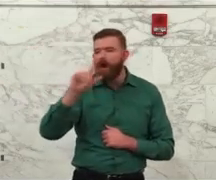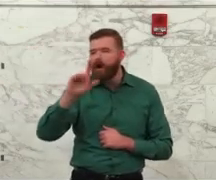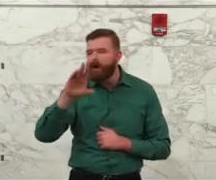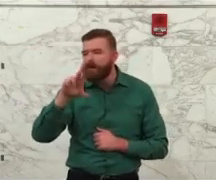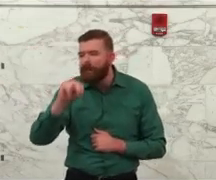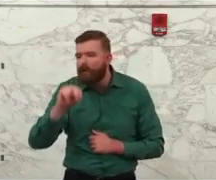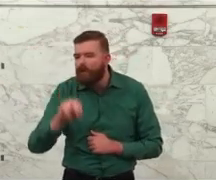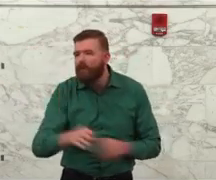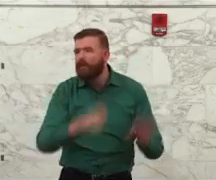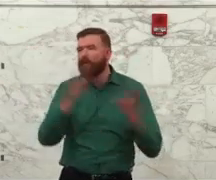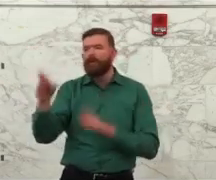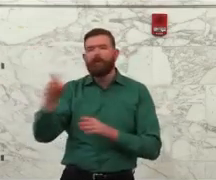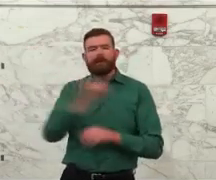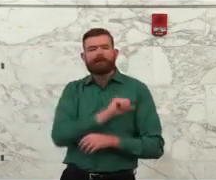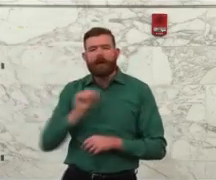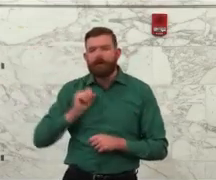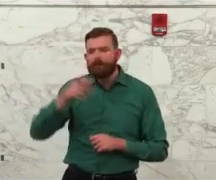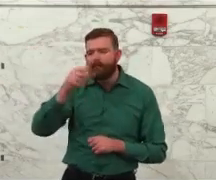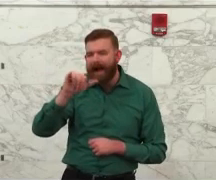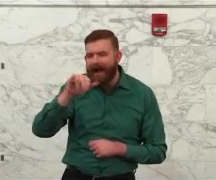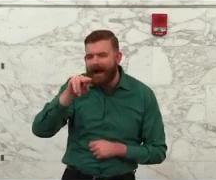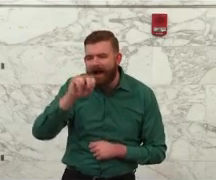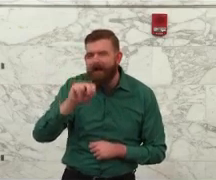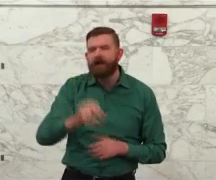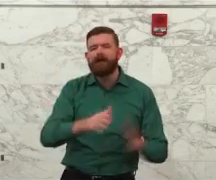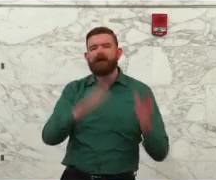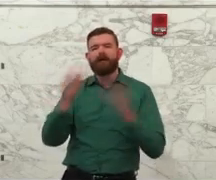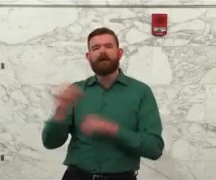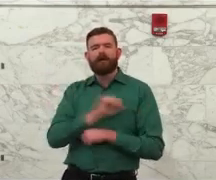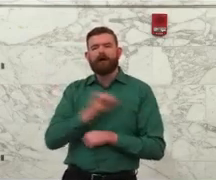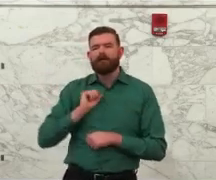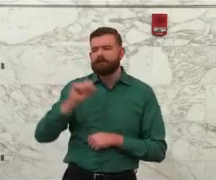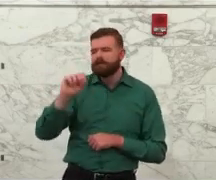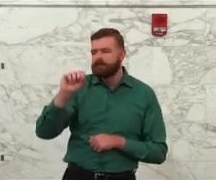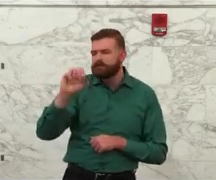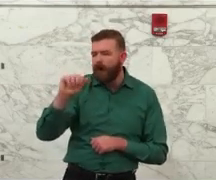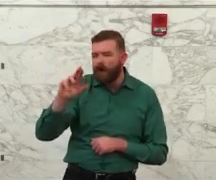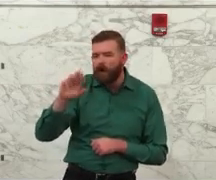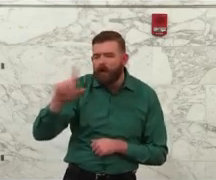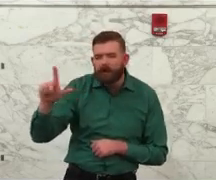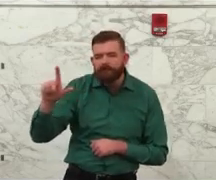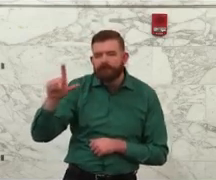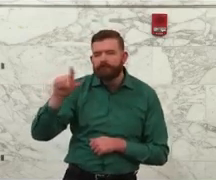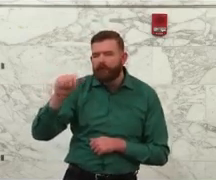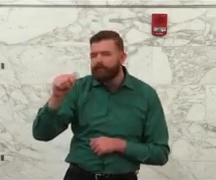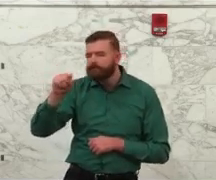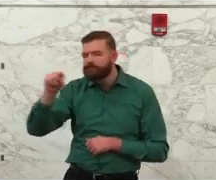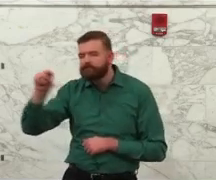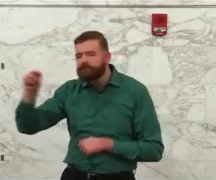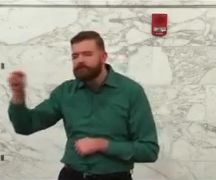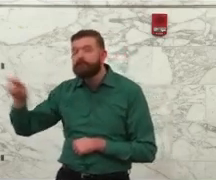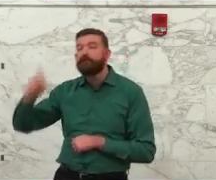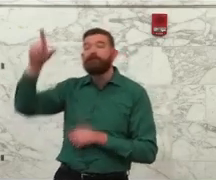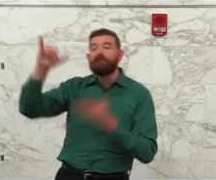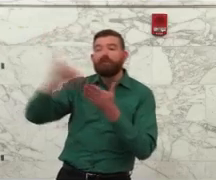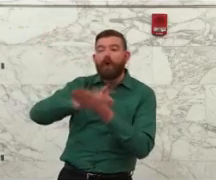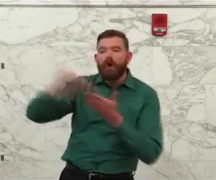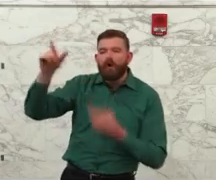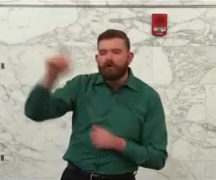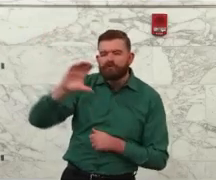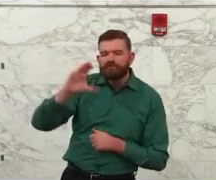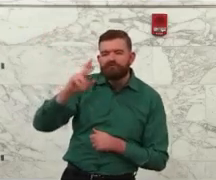Bill Pascrell. We've been back, George Helmy and Matt Placken and I have been back and forth with Chuck Schumer's offices. I've been